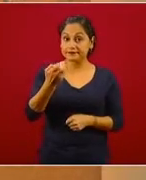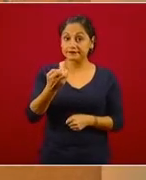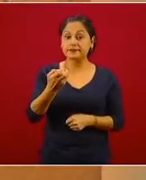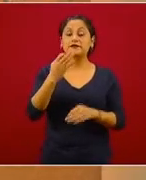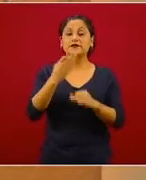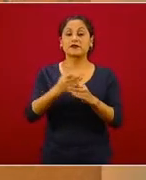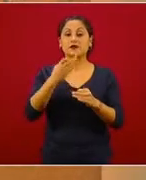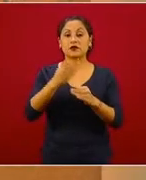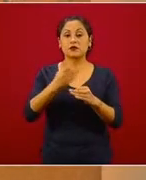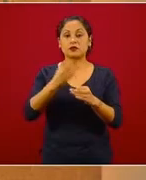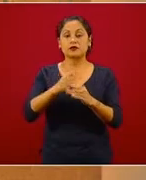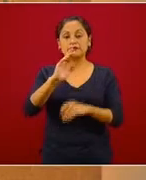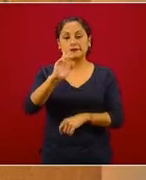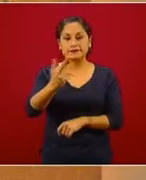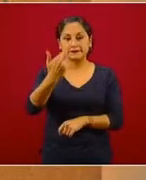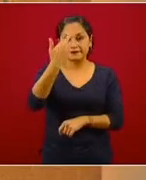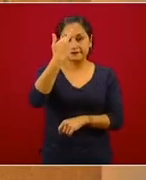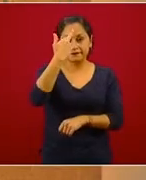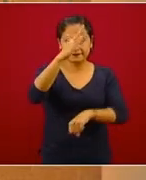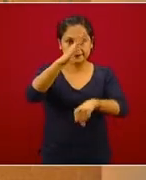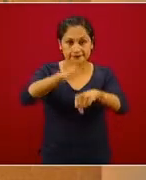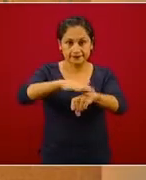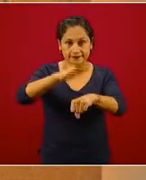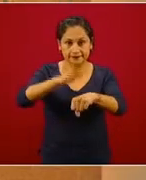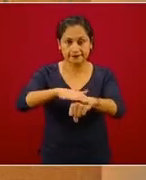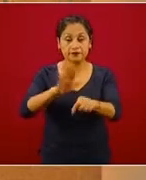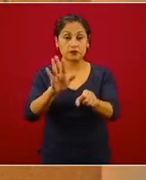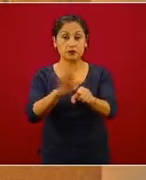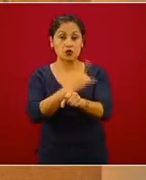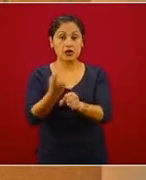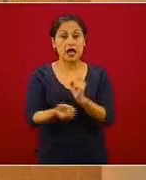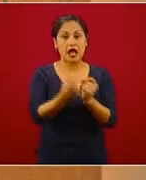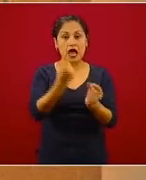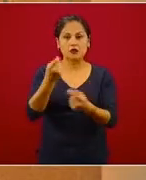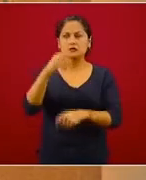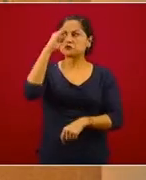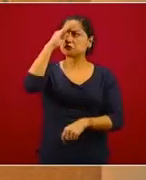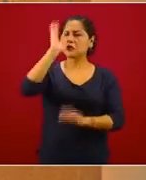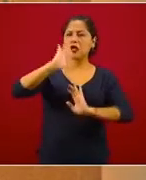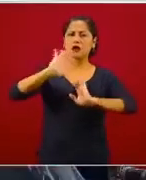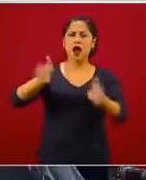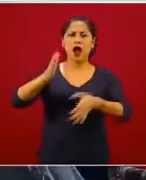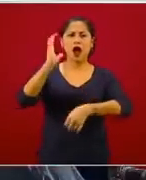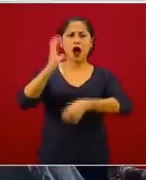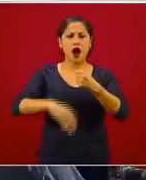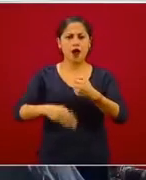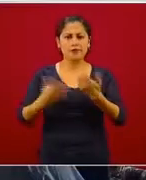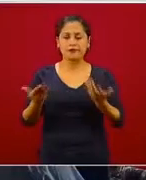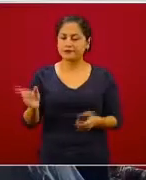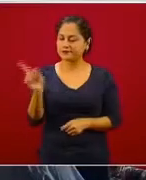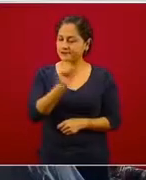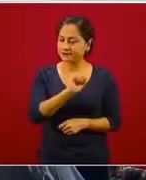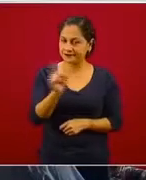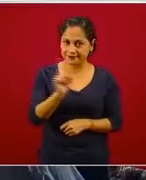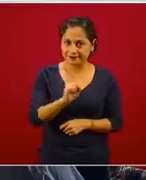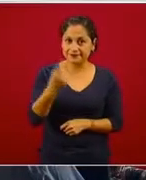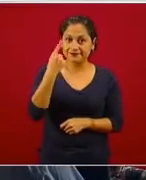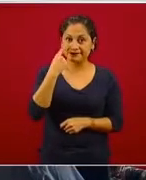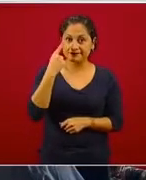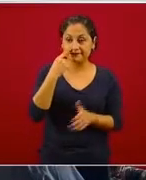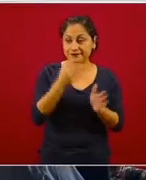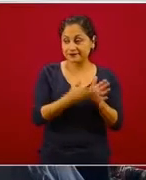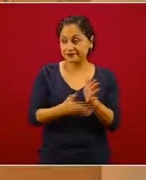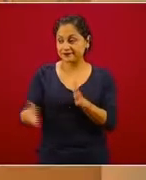safe distancing campaign to end. So I want to remind people who might think that this social safe